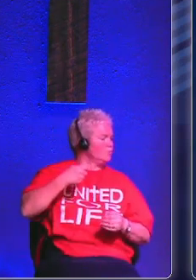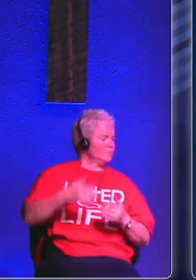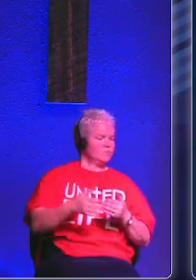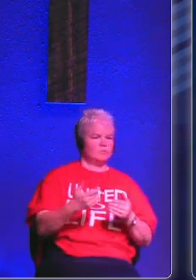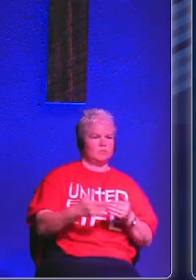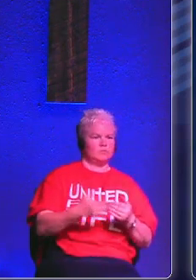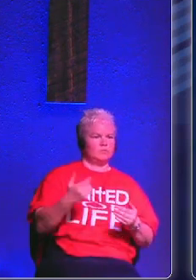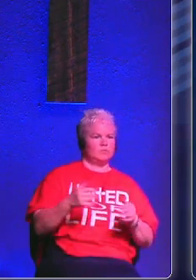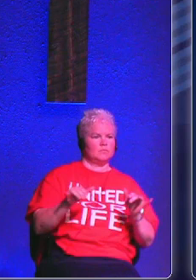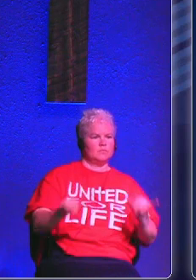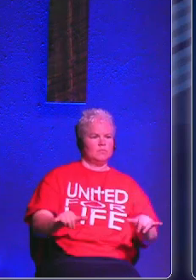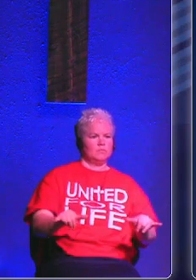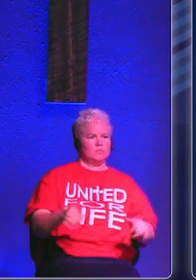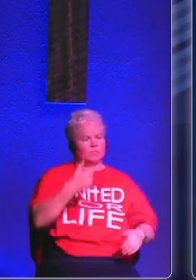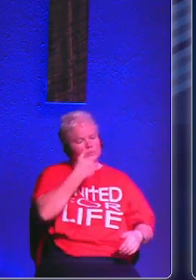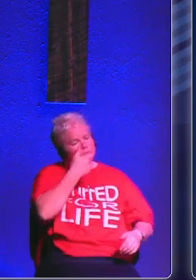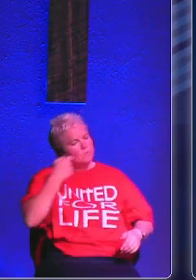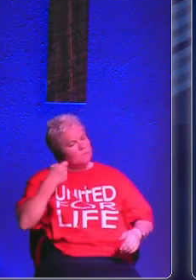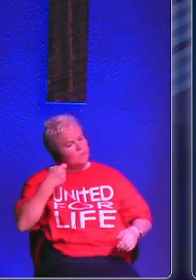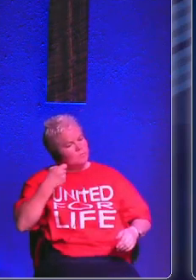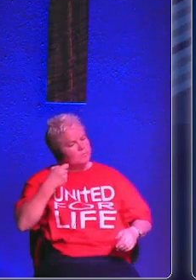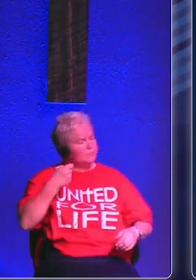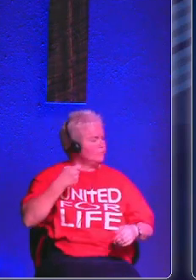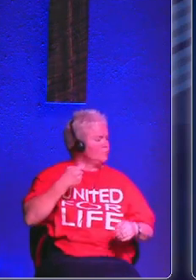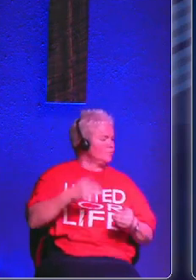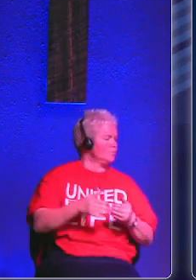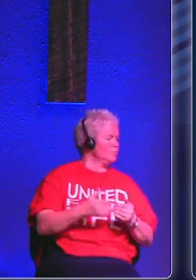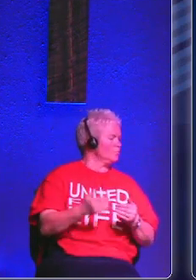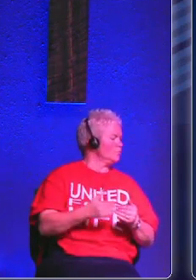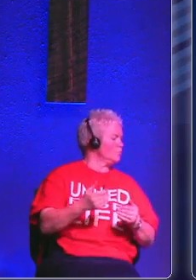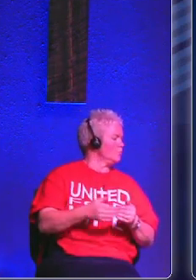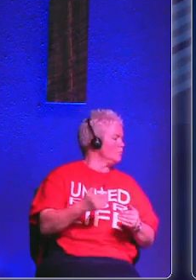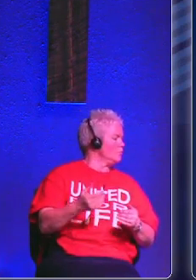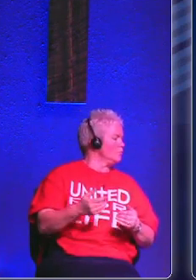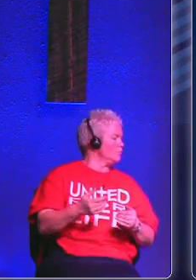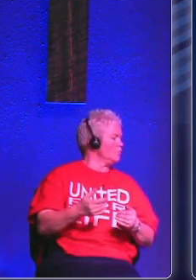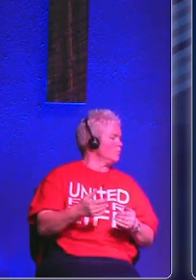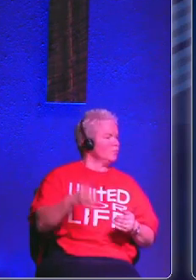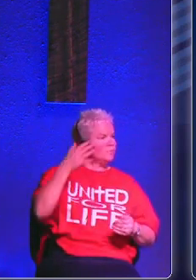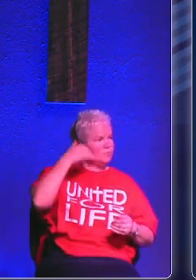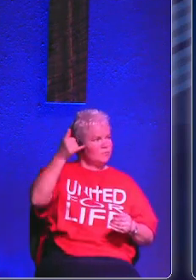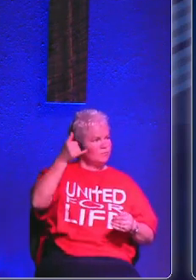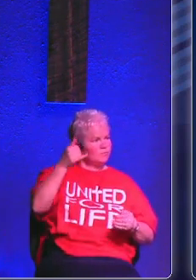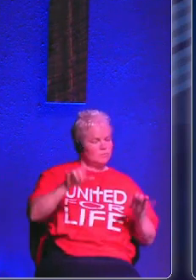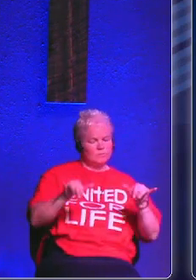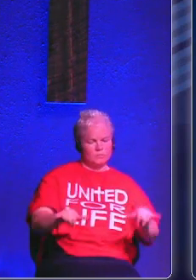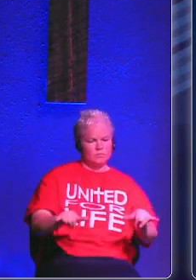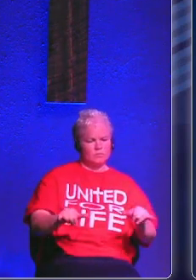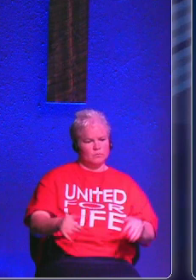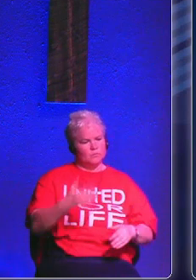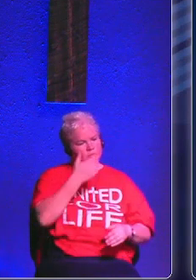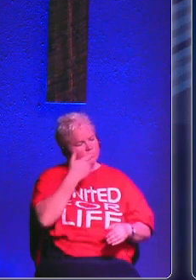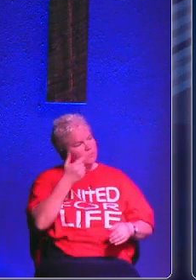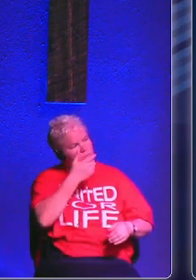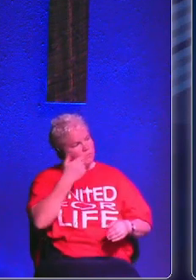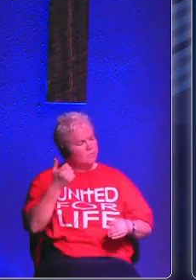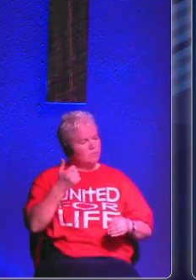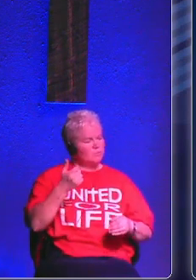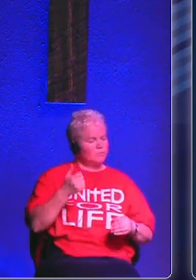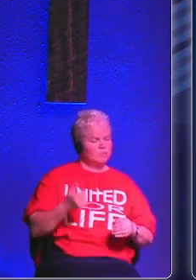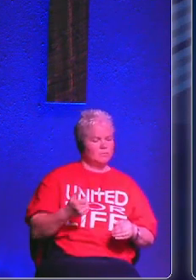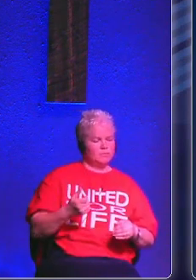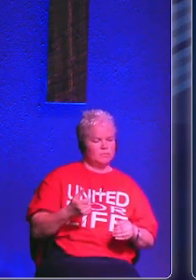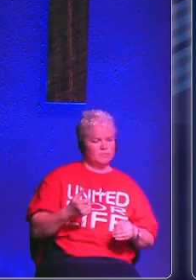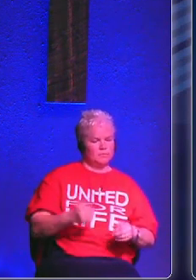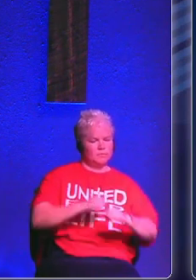addict, it's easier to stay in addiction. It's just easier for them to stay in addiction. It's why they stay in addiction. It's the path of